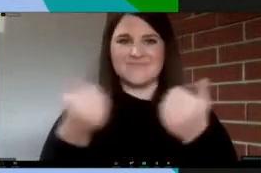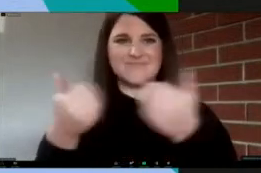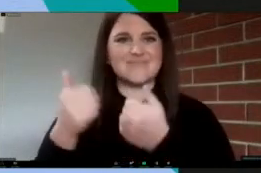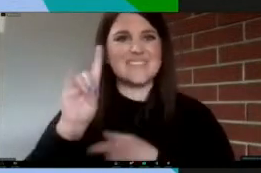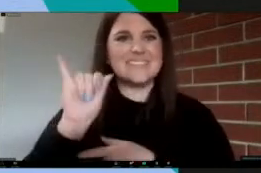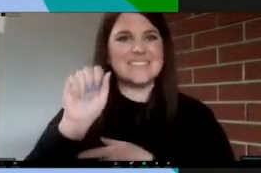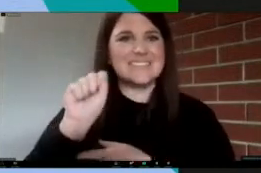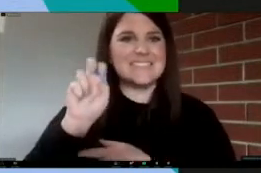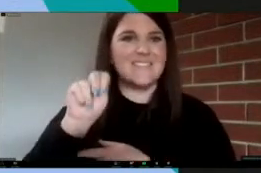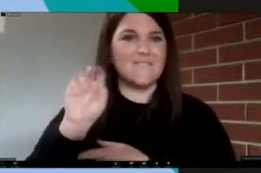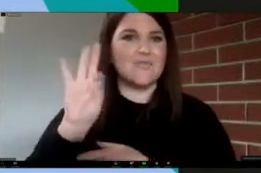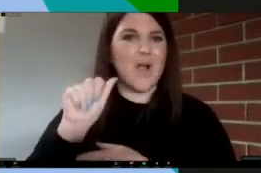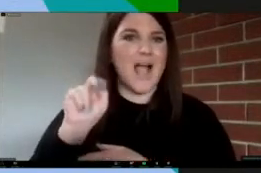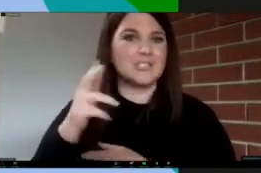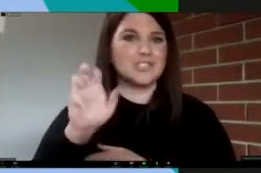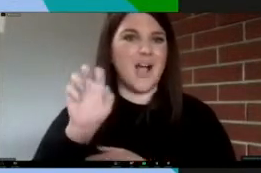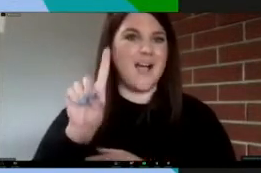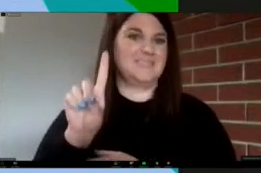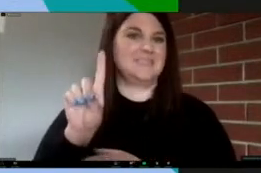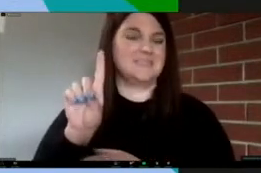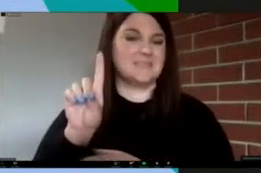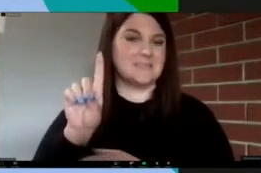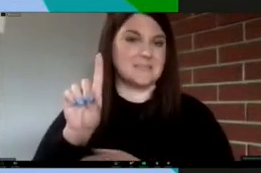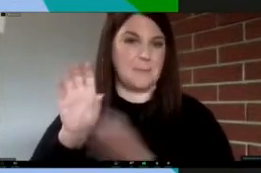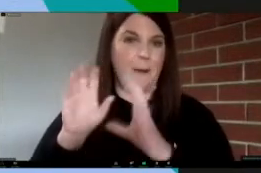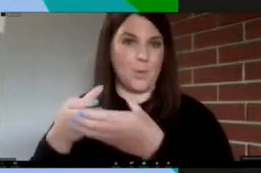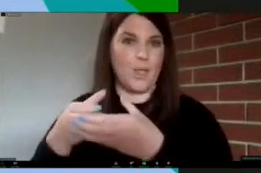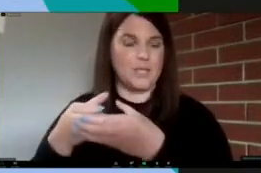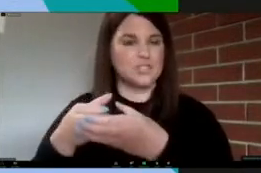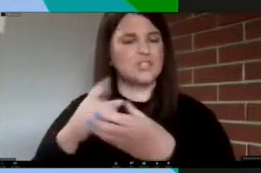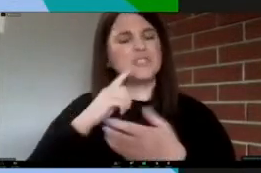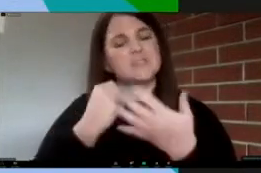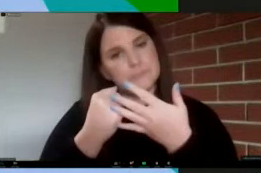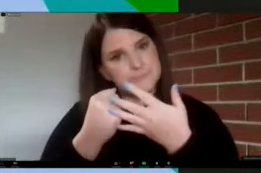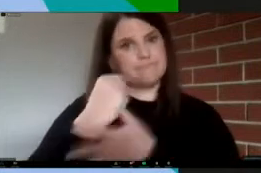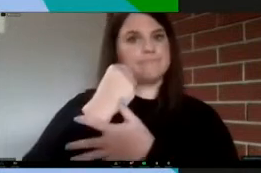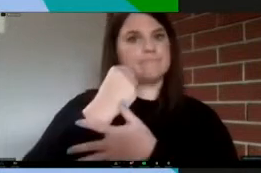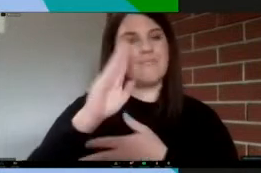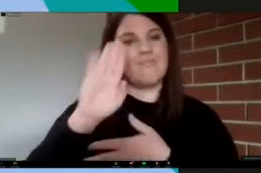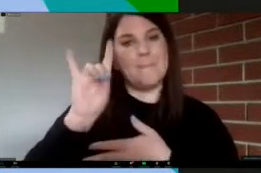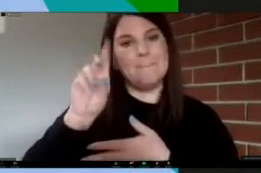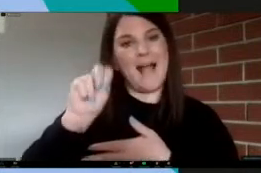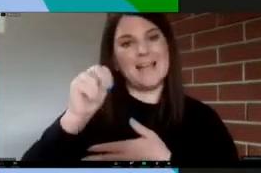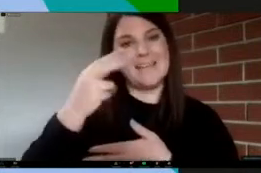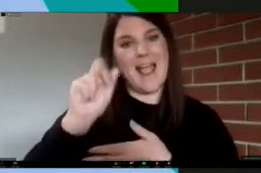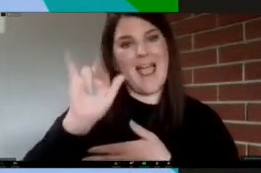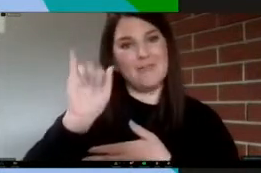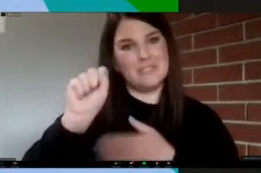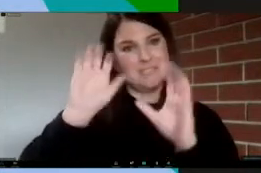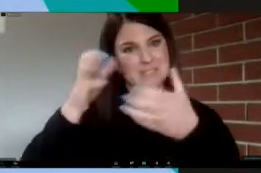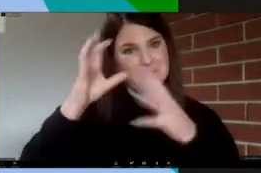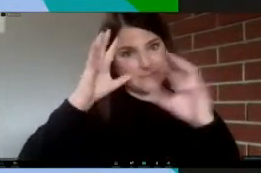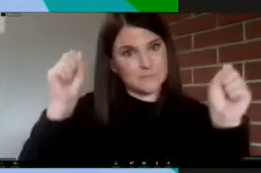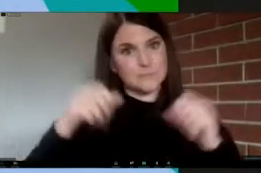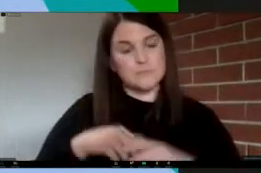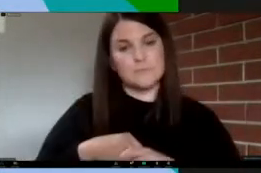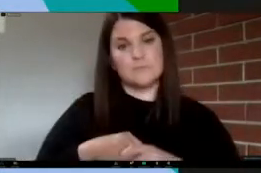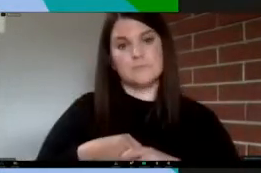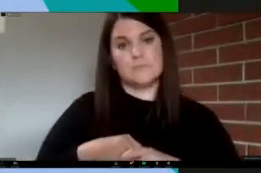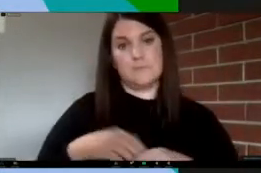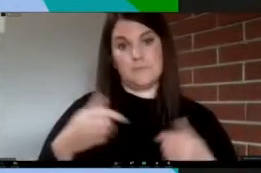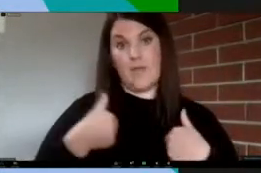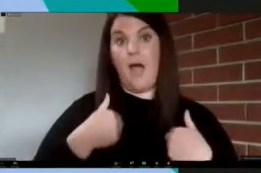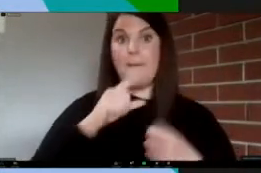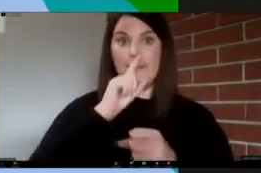is really among one of the top priorities of the Biden-Harris administration. And as your Assistant Secretary for Health, I am